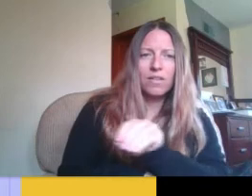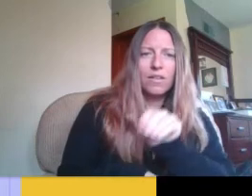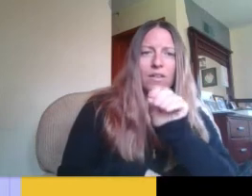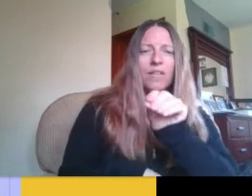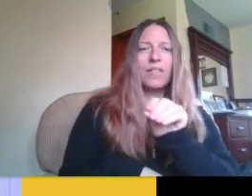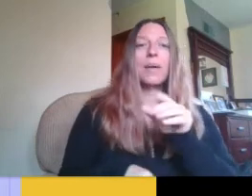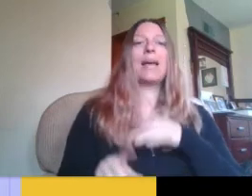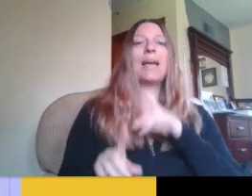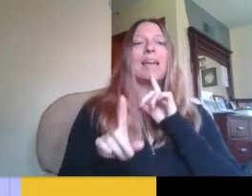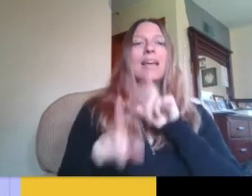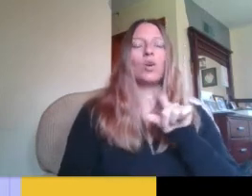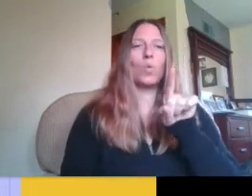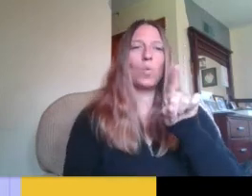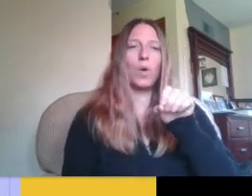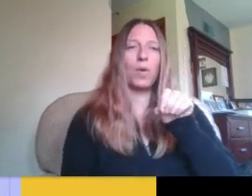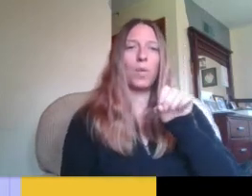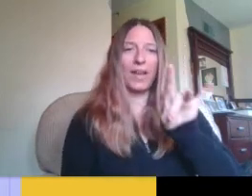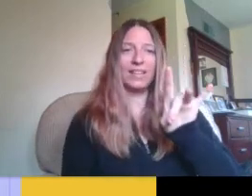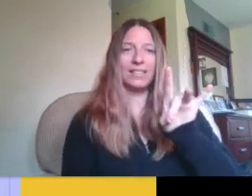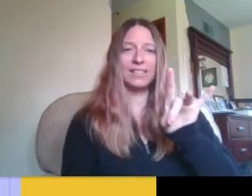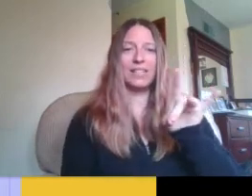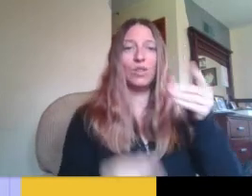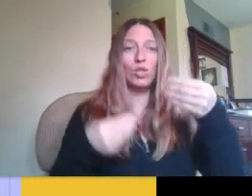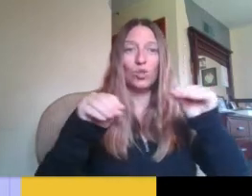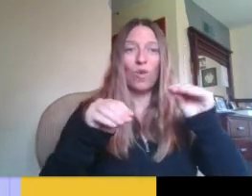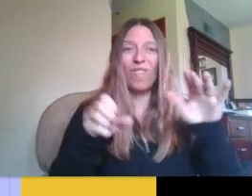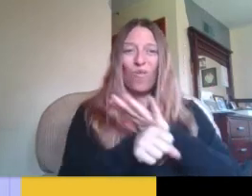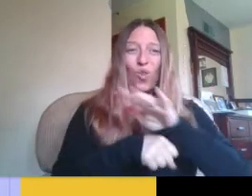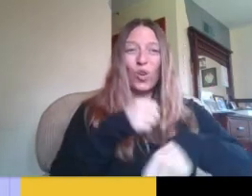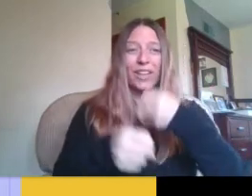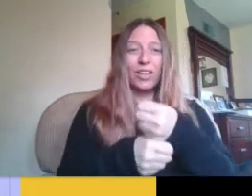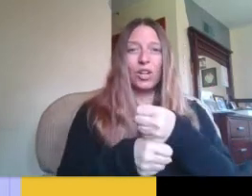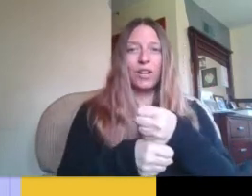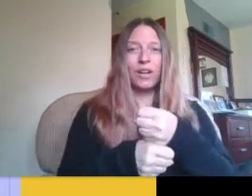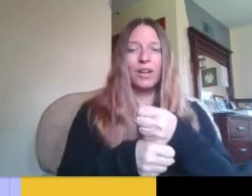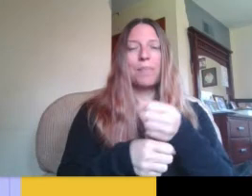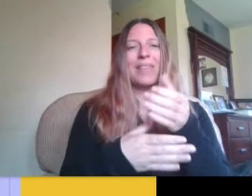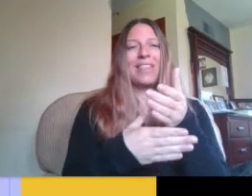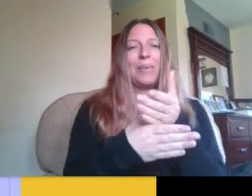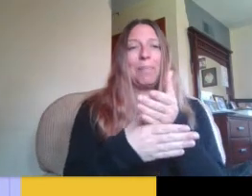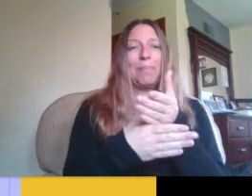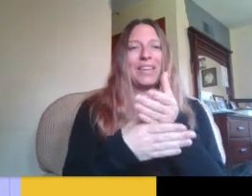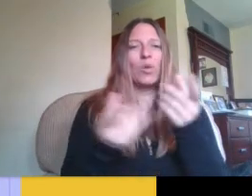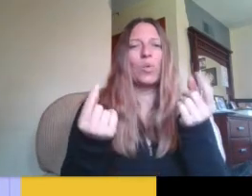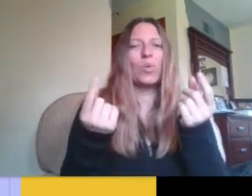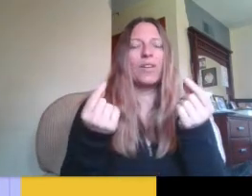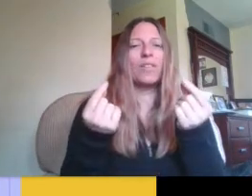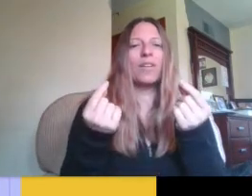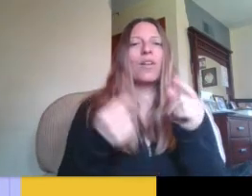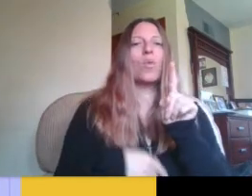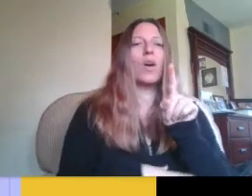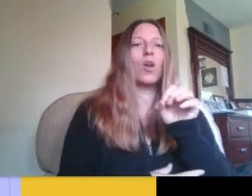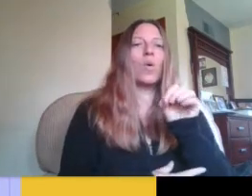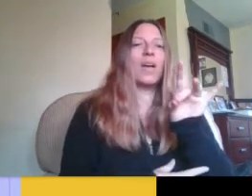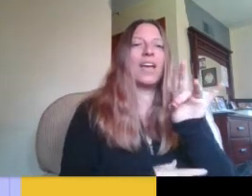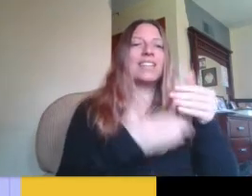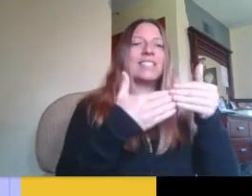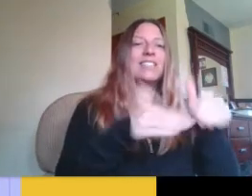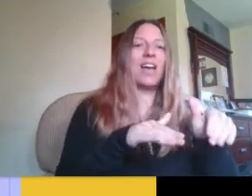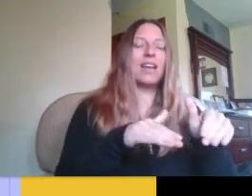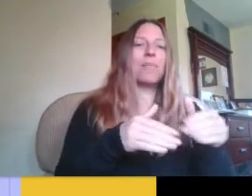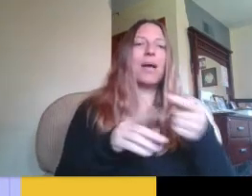108. So that's the total he sold for the whole year. But to get the mean sold each month, we need to divide that total by the number of months, which